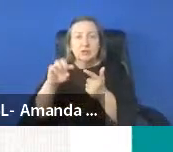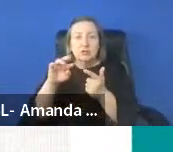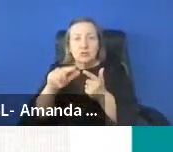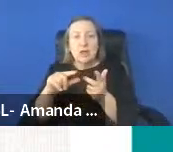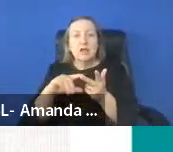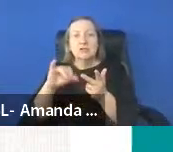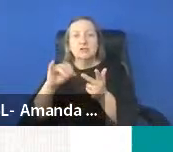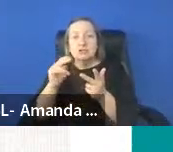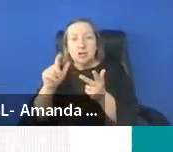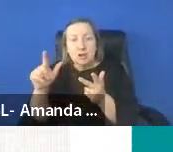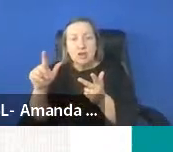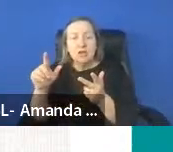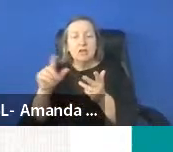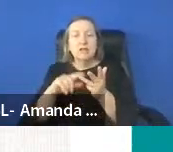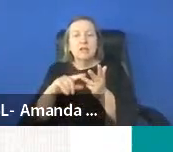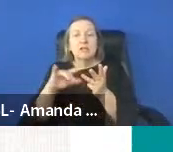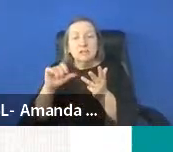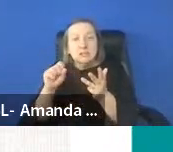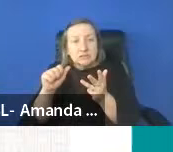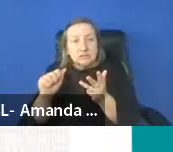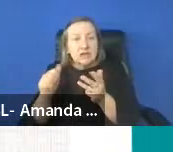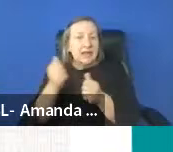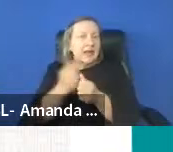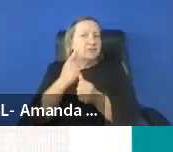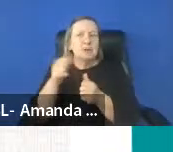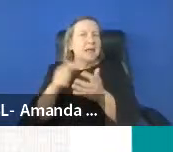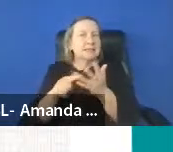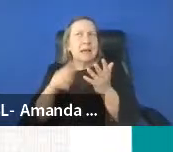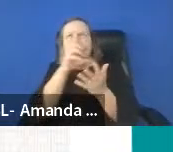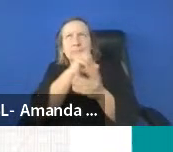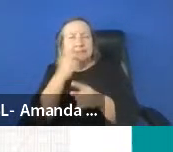and Lisa and everyone else. And I probably